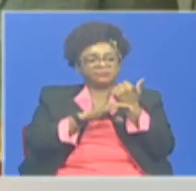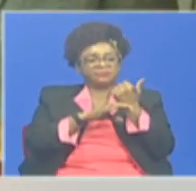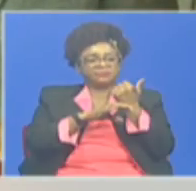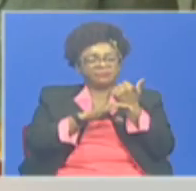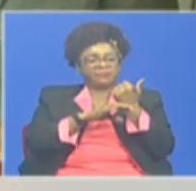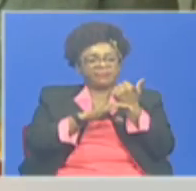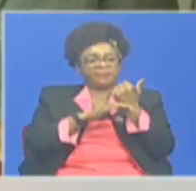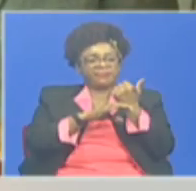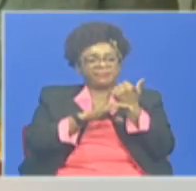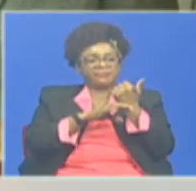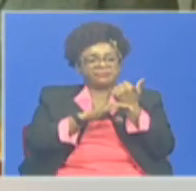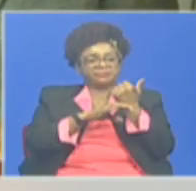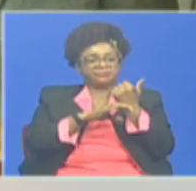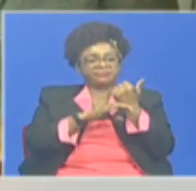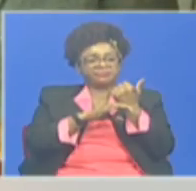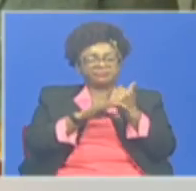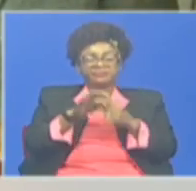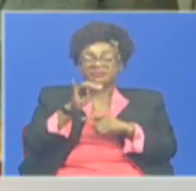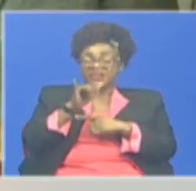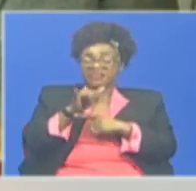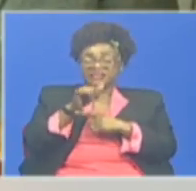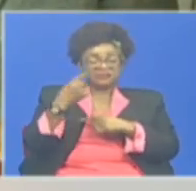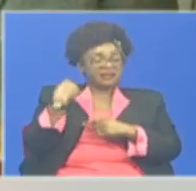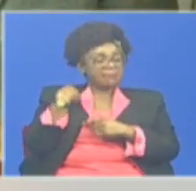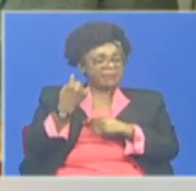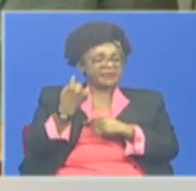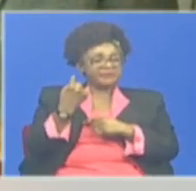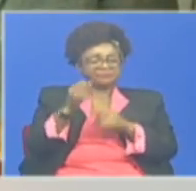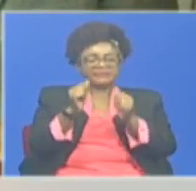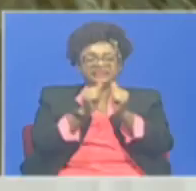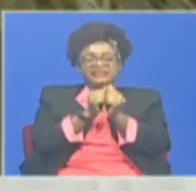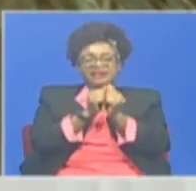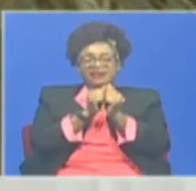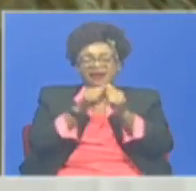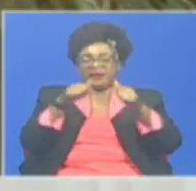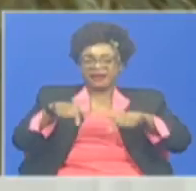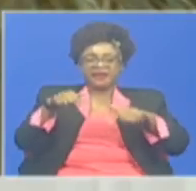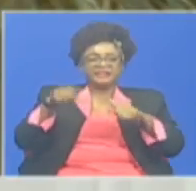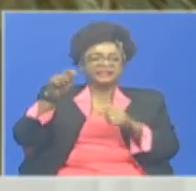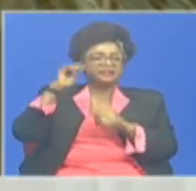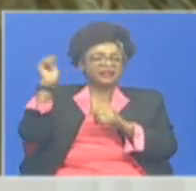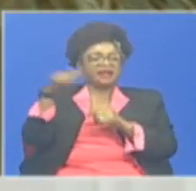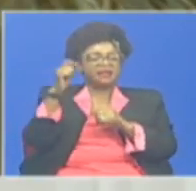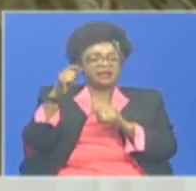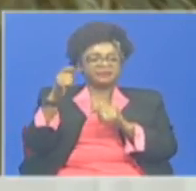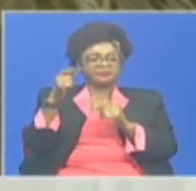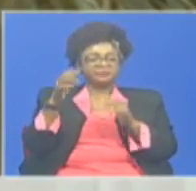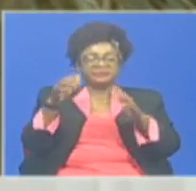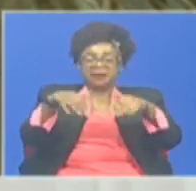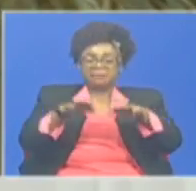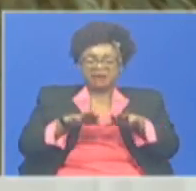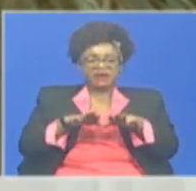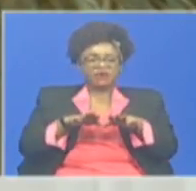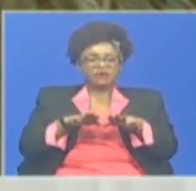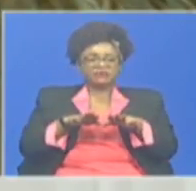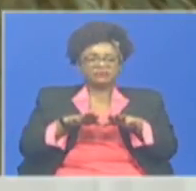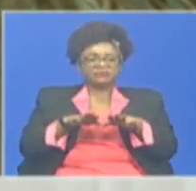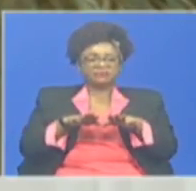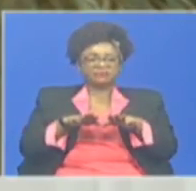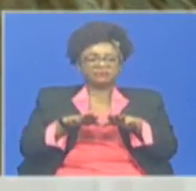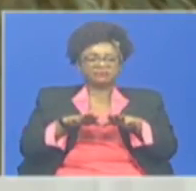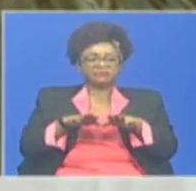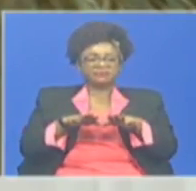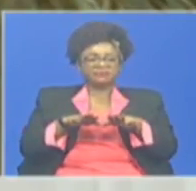Leila, well, that number currently stands at 10 here in Kenya, and their burials have had to take